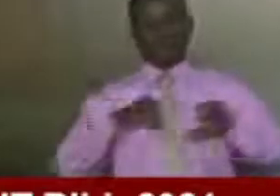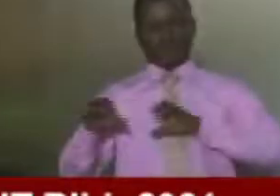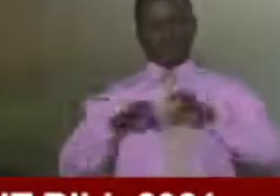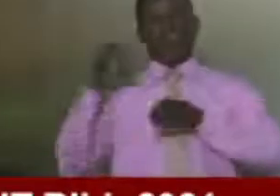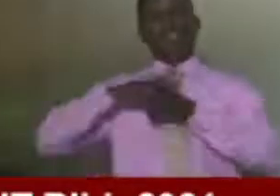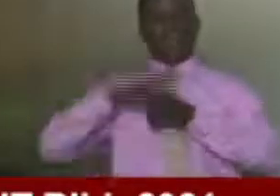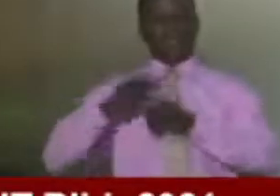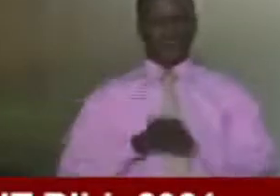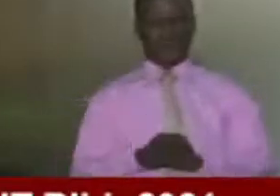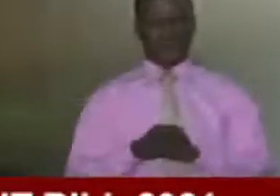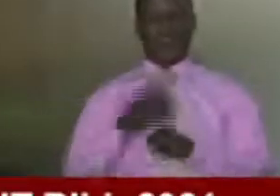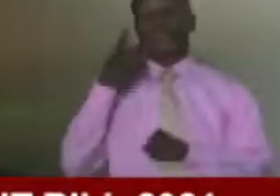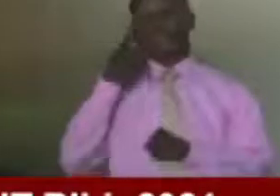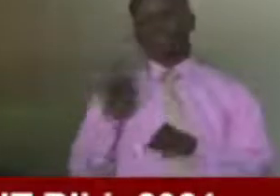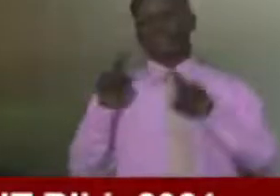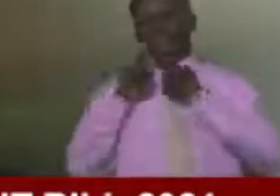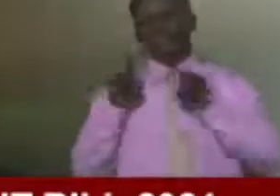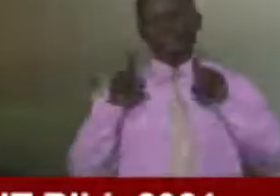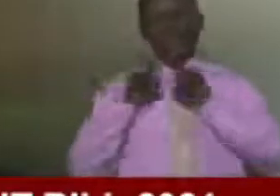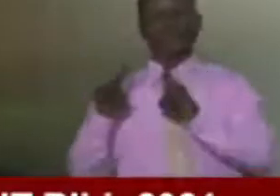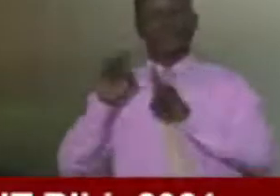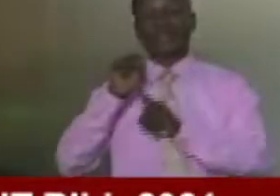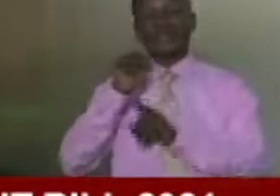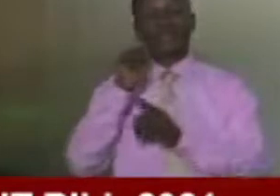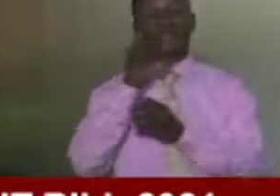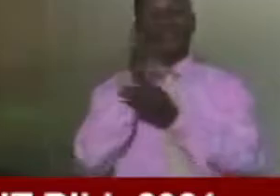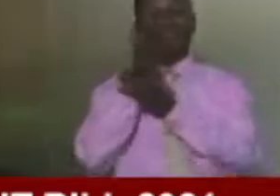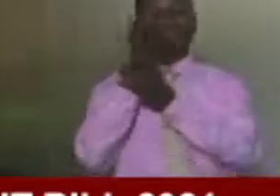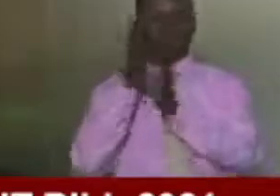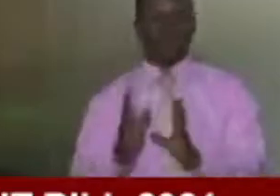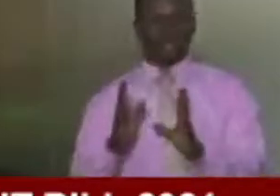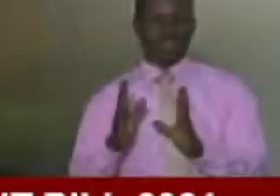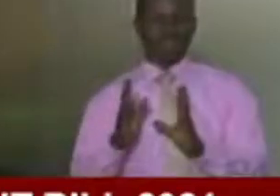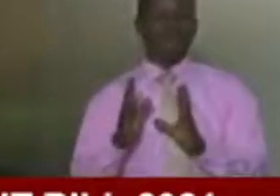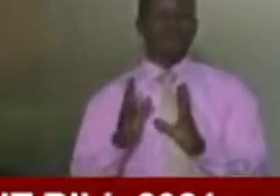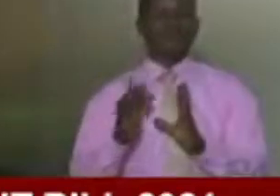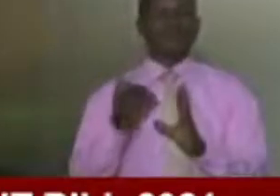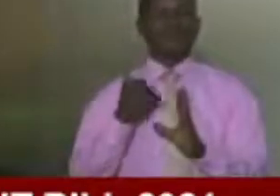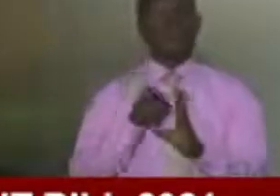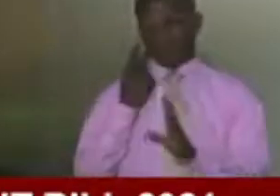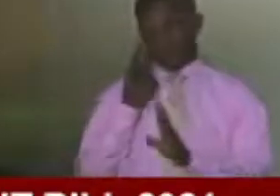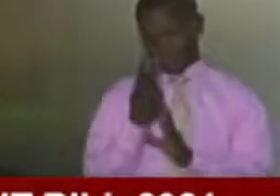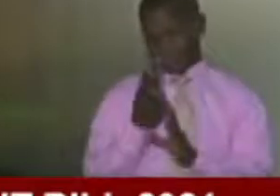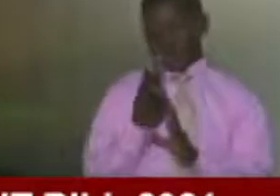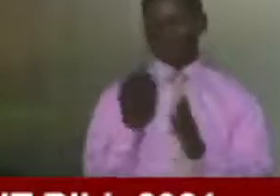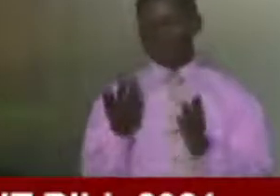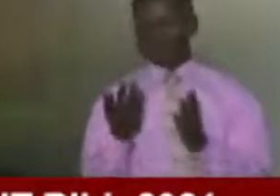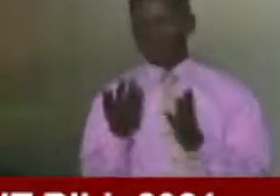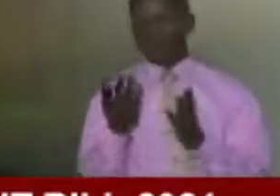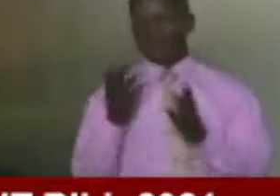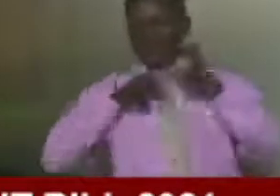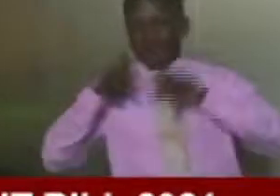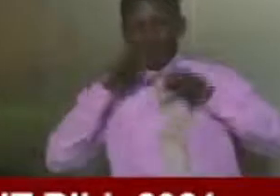The various stakeholders, it seems as if, you know, the